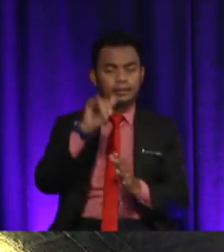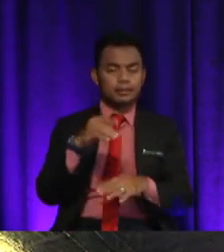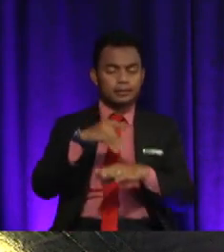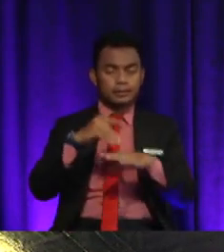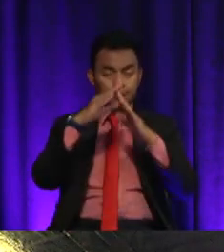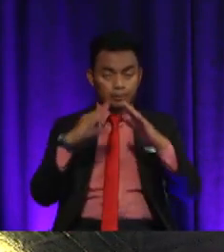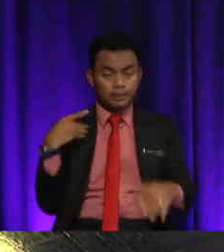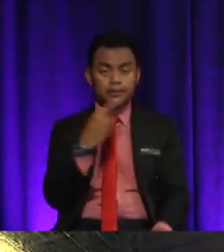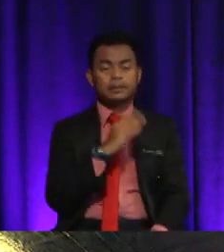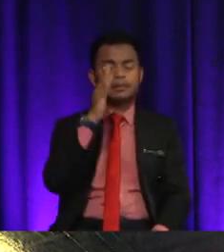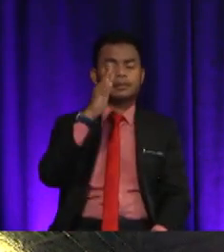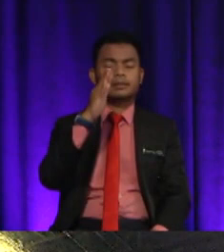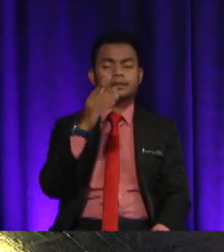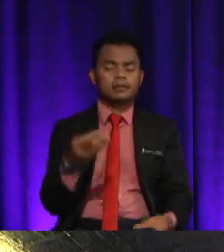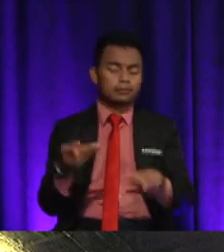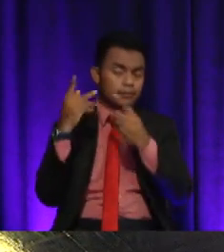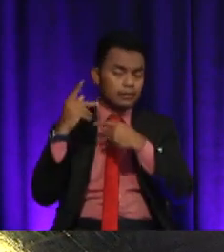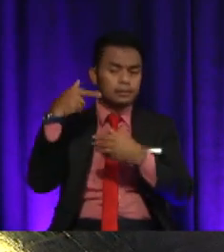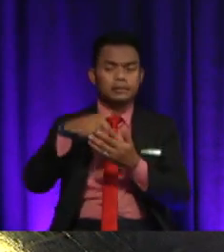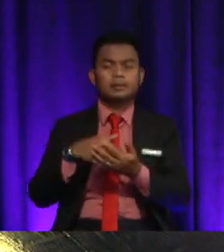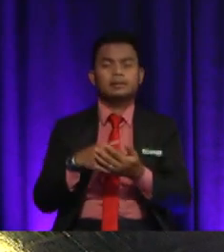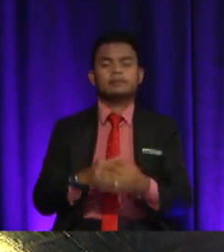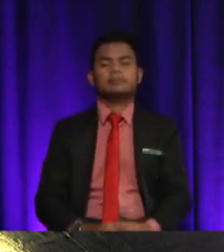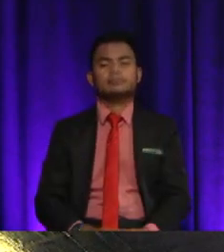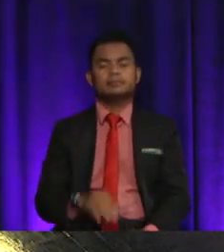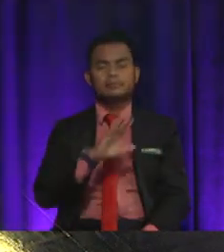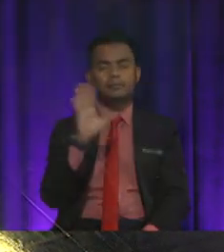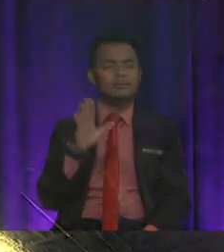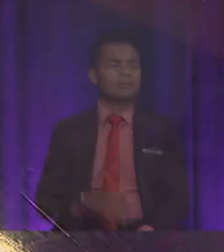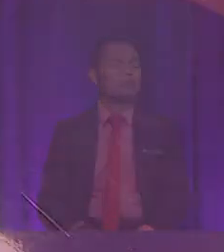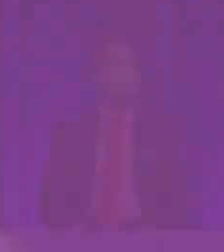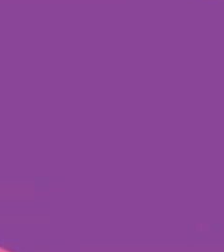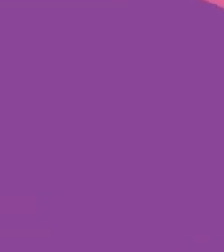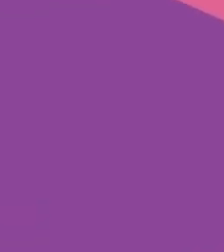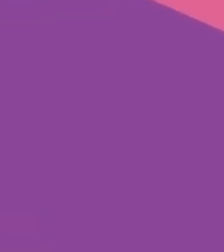anywhere. We'll be right back here on Sukses SPM 2022.